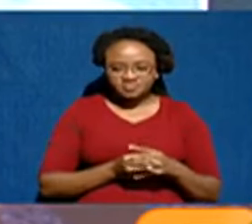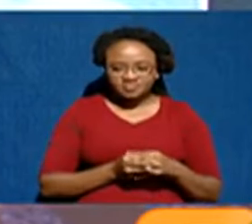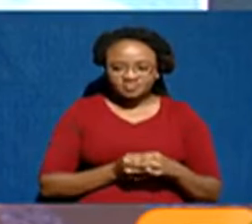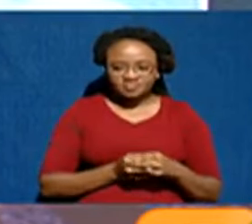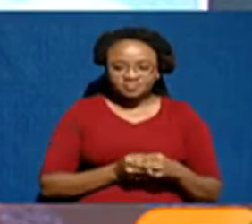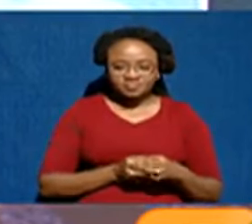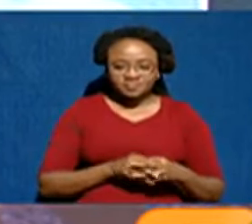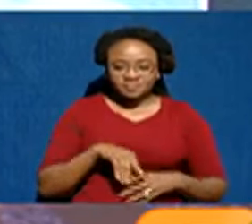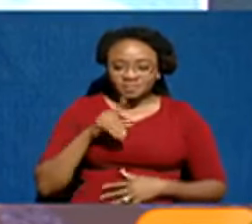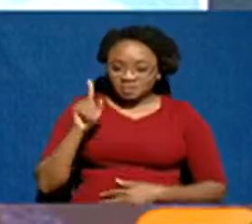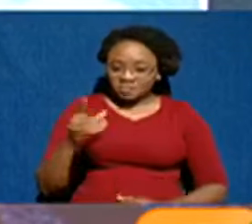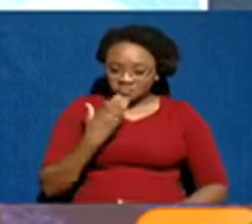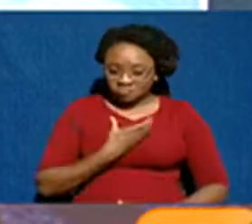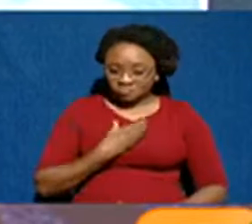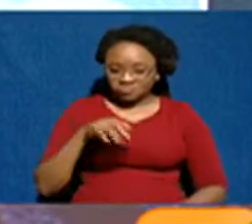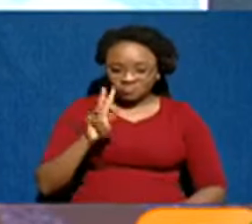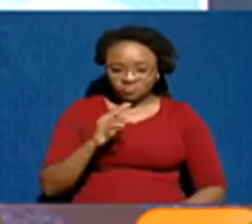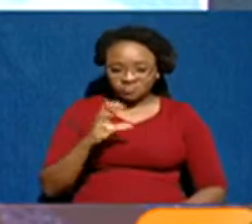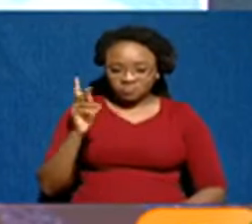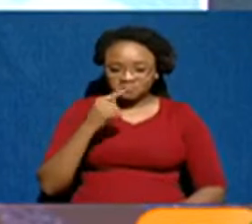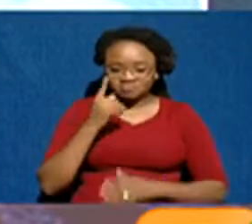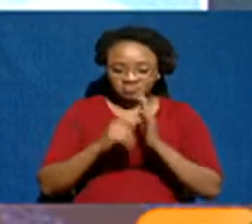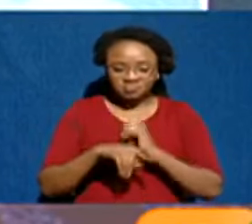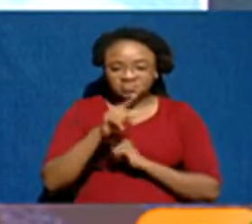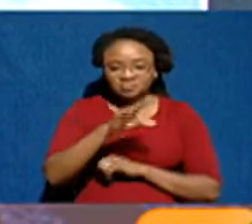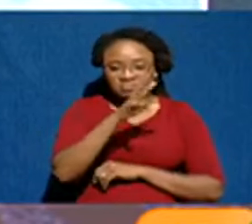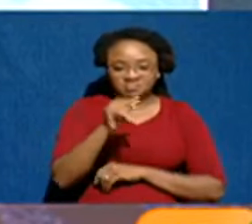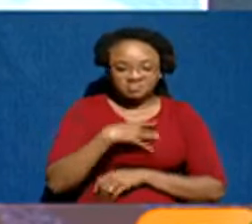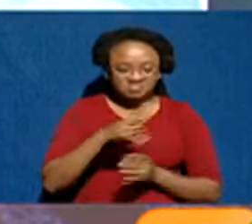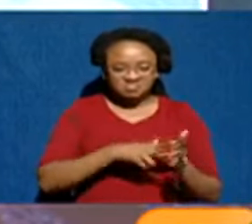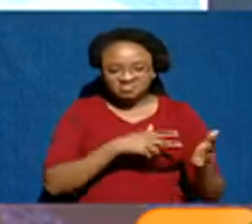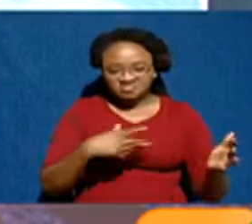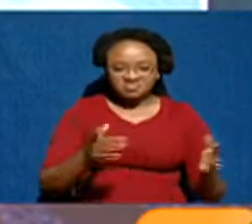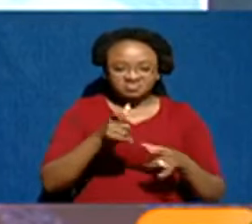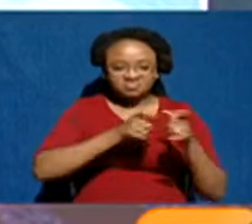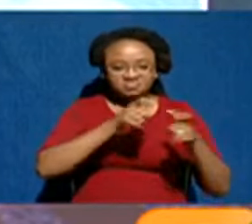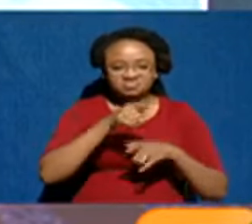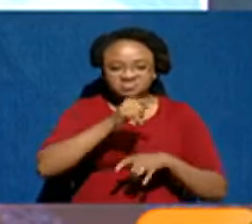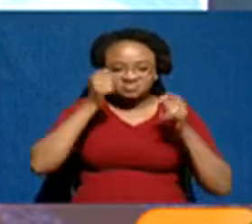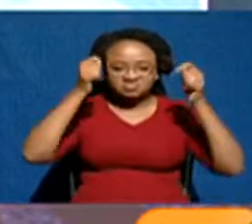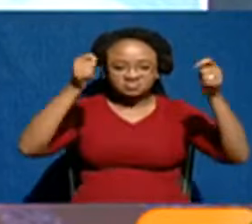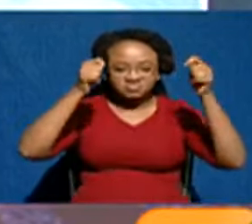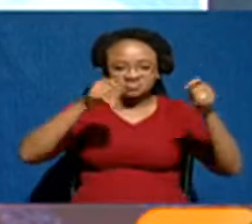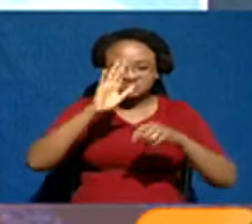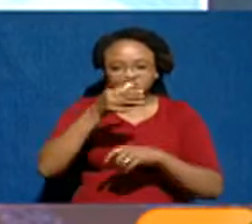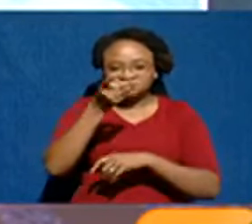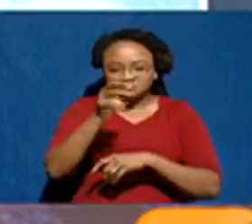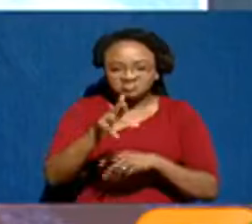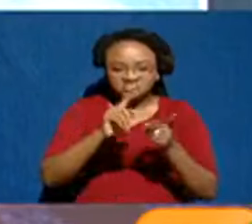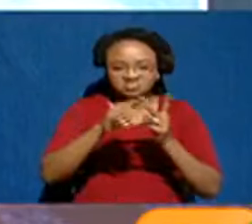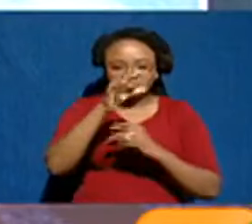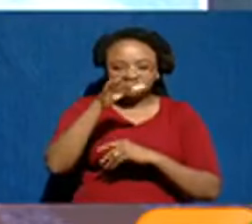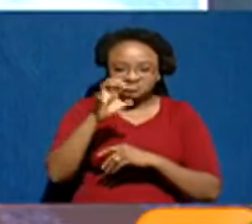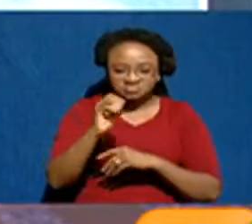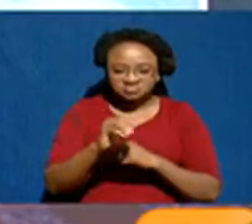the council has accused Nakhumicha of laxity in managing the strike by doctors, clinical officers, and medical